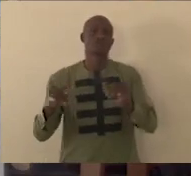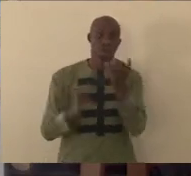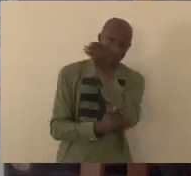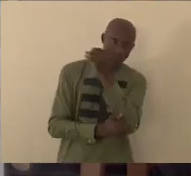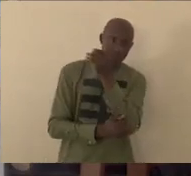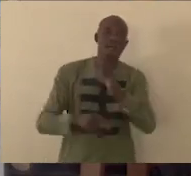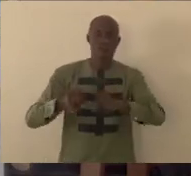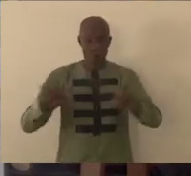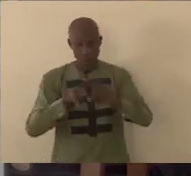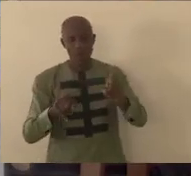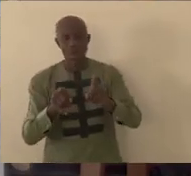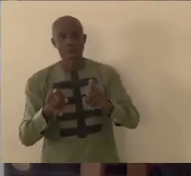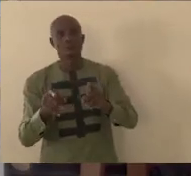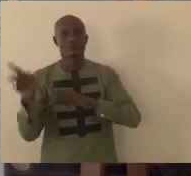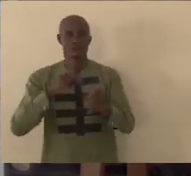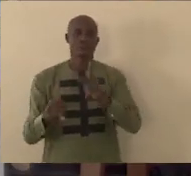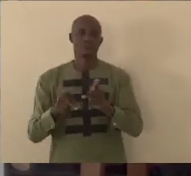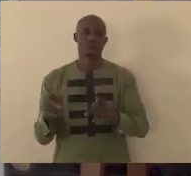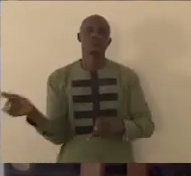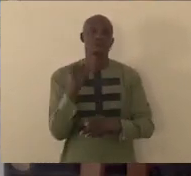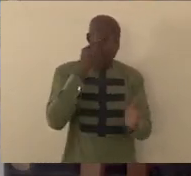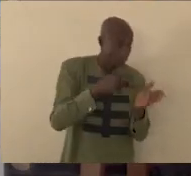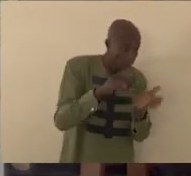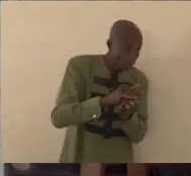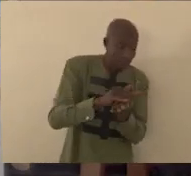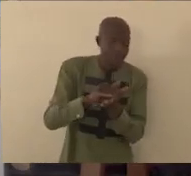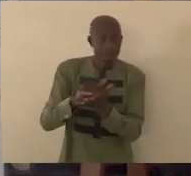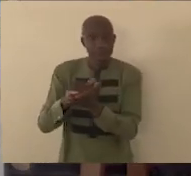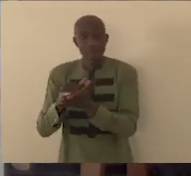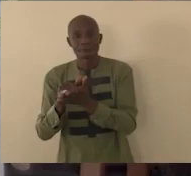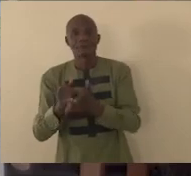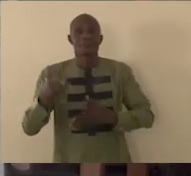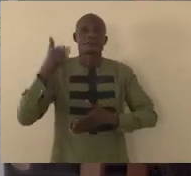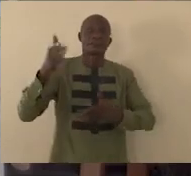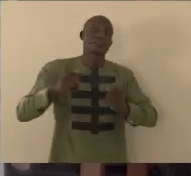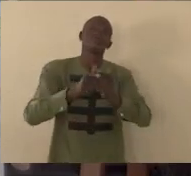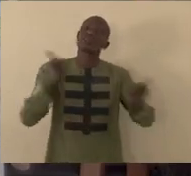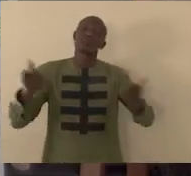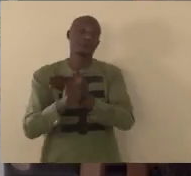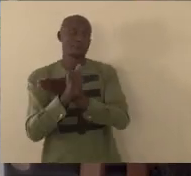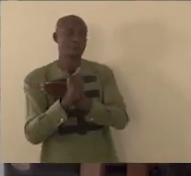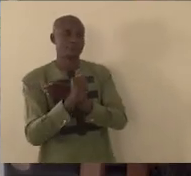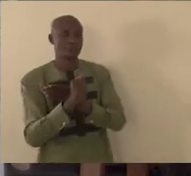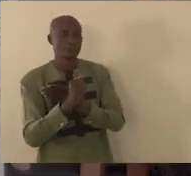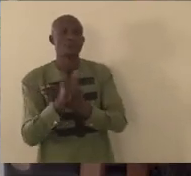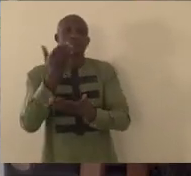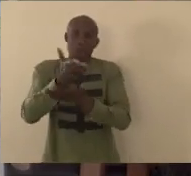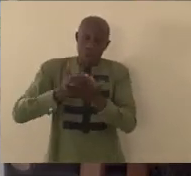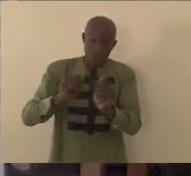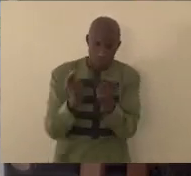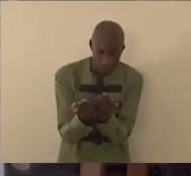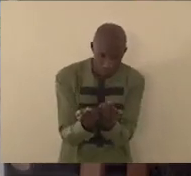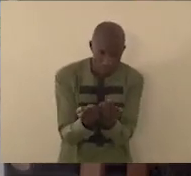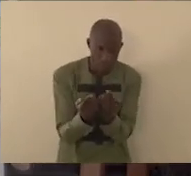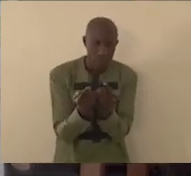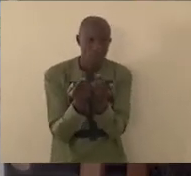the diversity of the people." They noted that, I quote, "There is grave danger that some